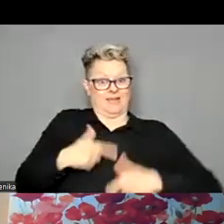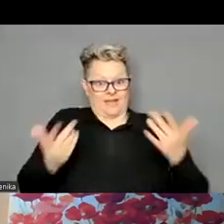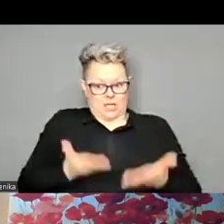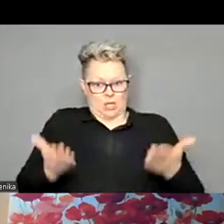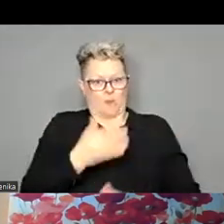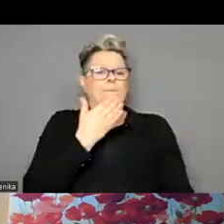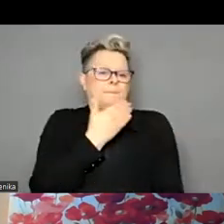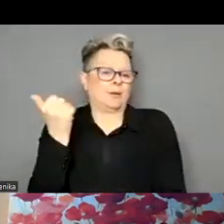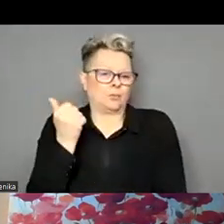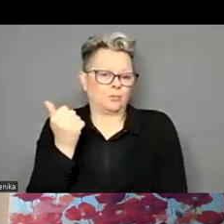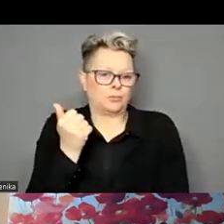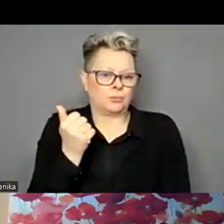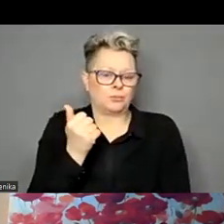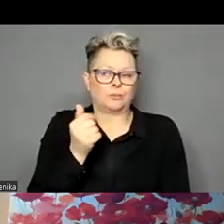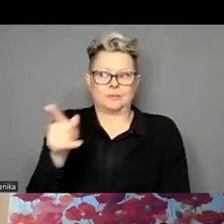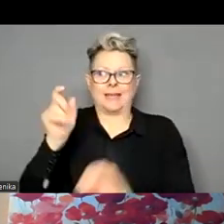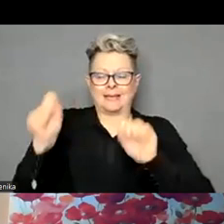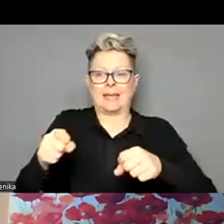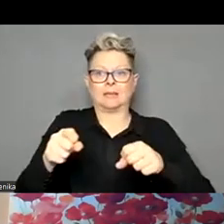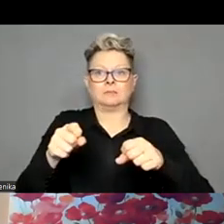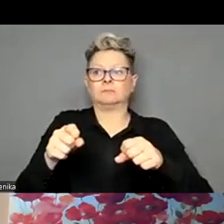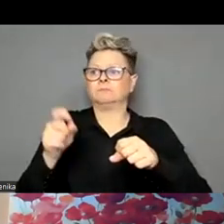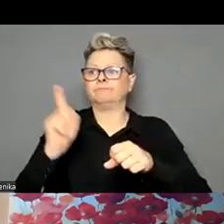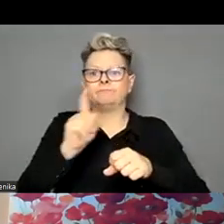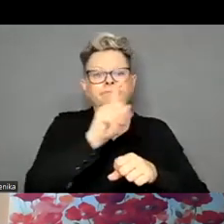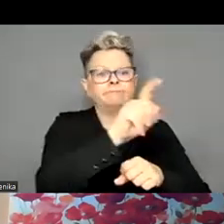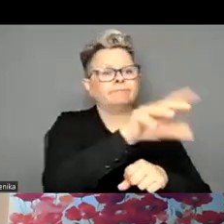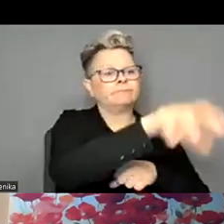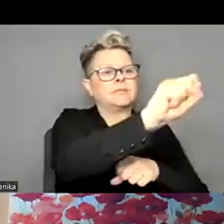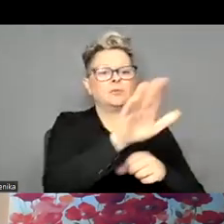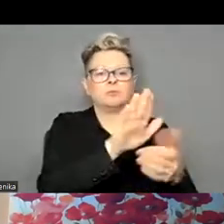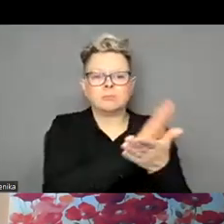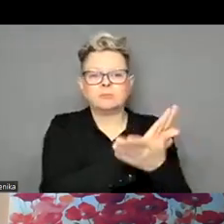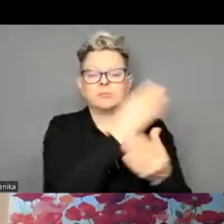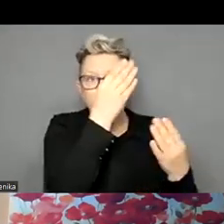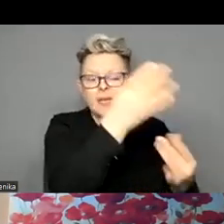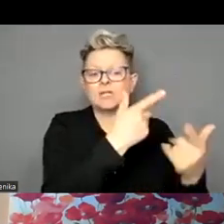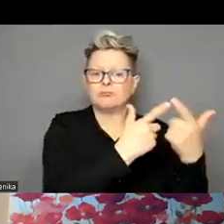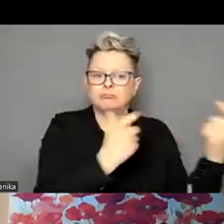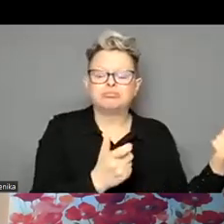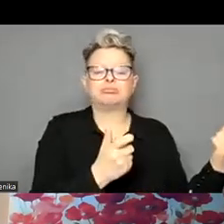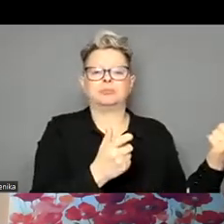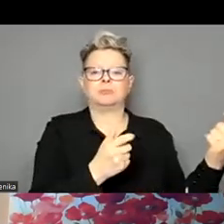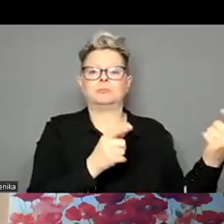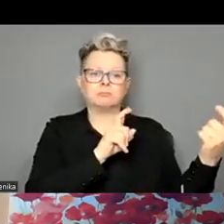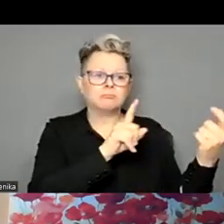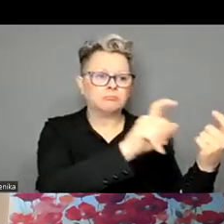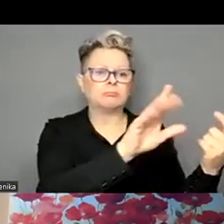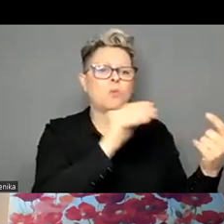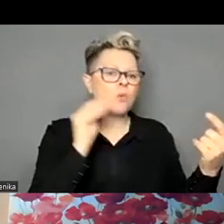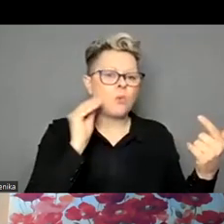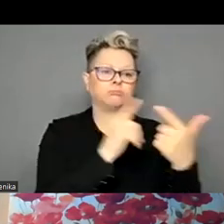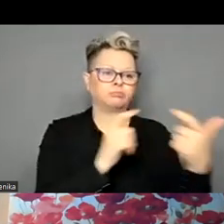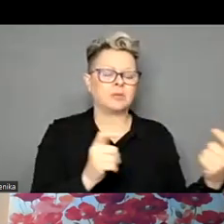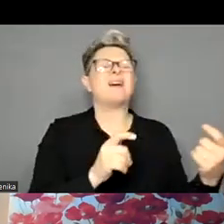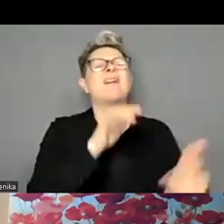who's just able to access your documents and wherever your property is held. It's probably